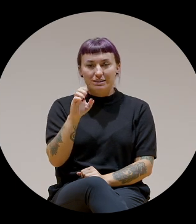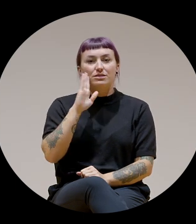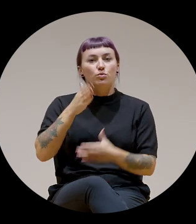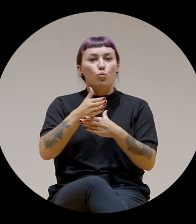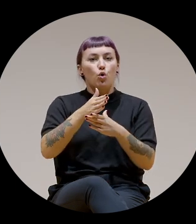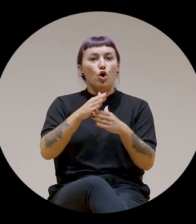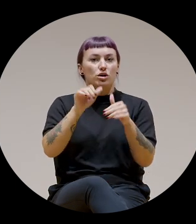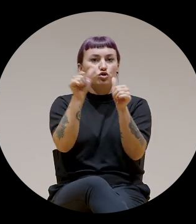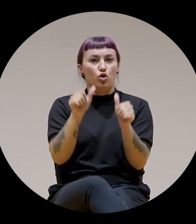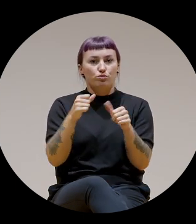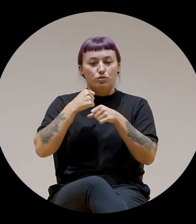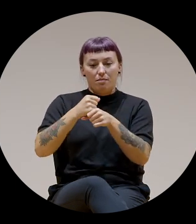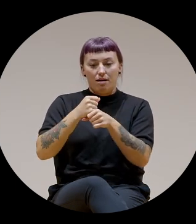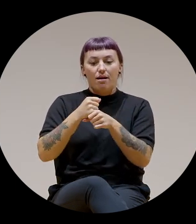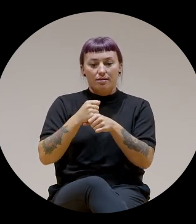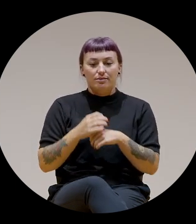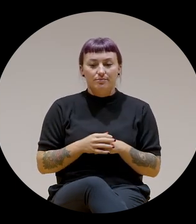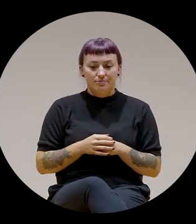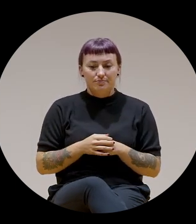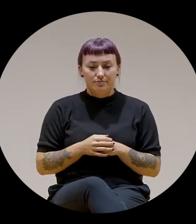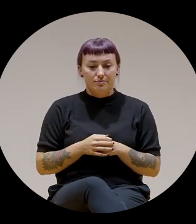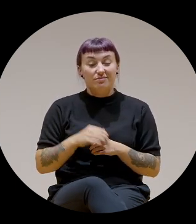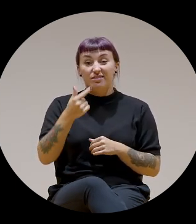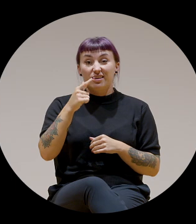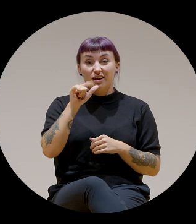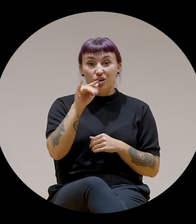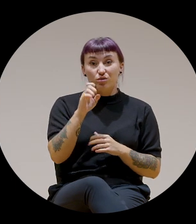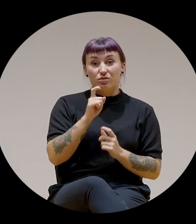wood sculpture that he made of Mr. Gilcrease. Gilcrease gave